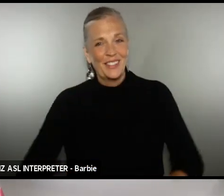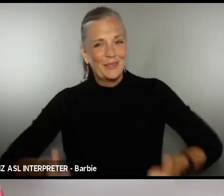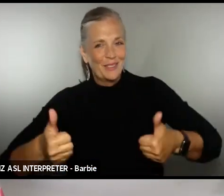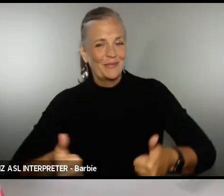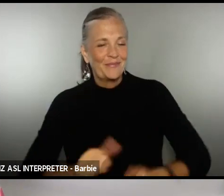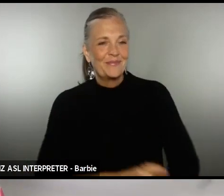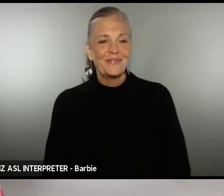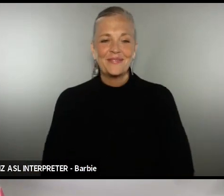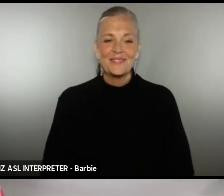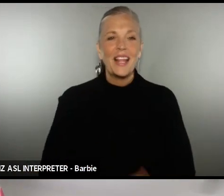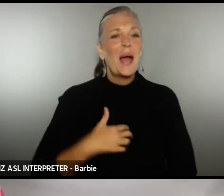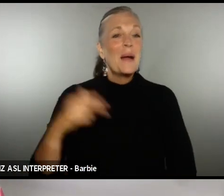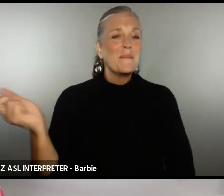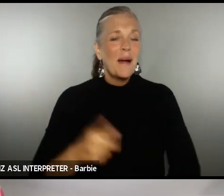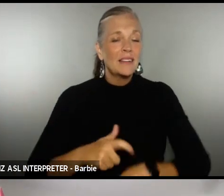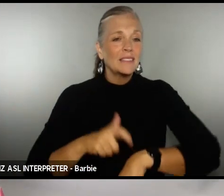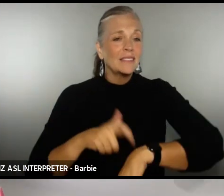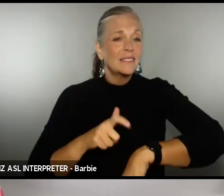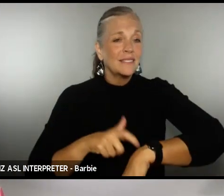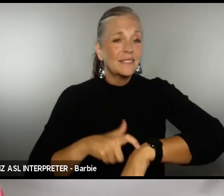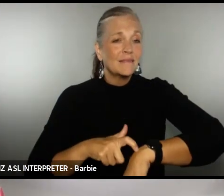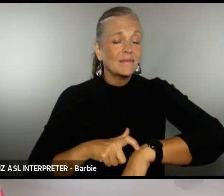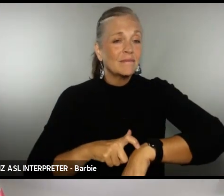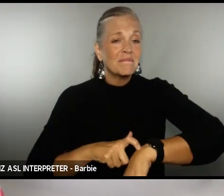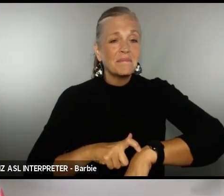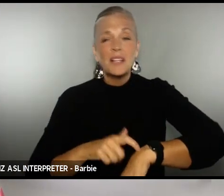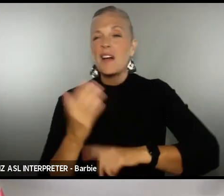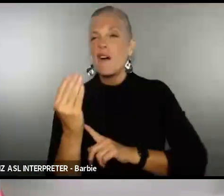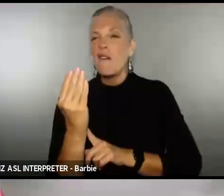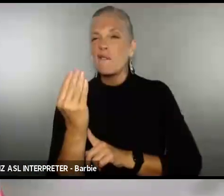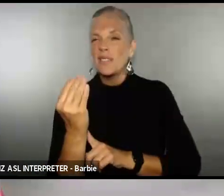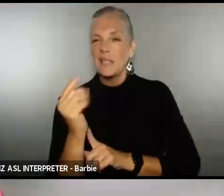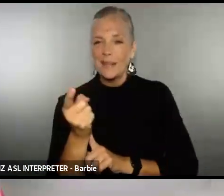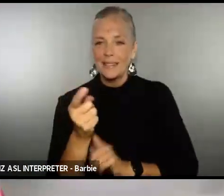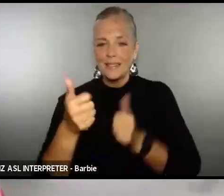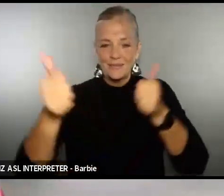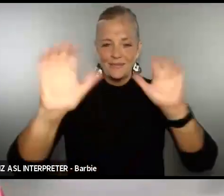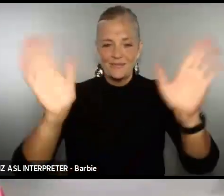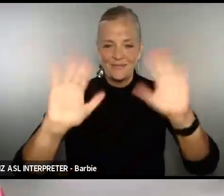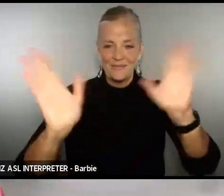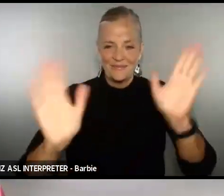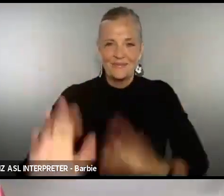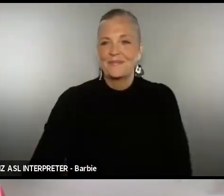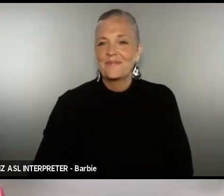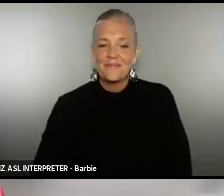And we will be back in just about 14 minutes. Bye, everybody. Thank you.